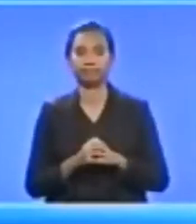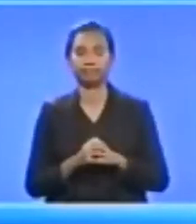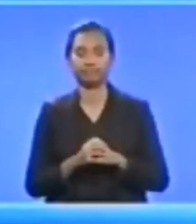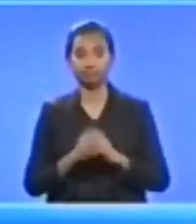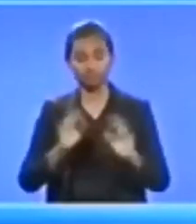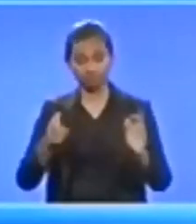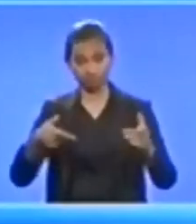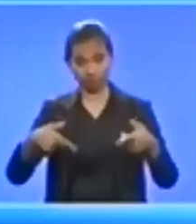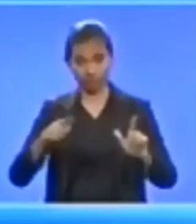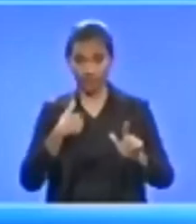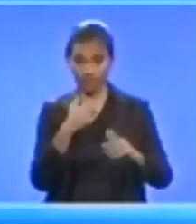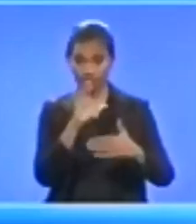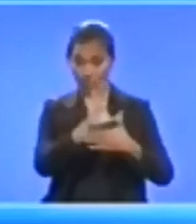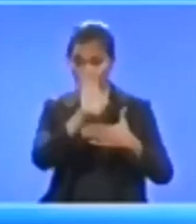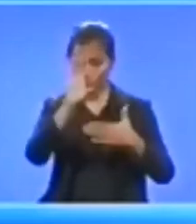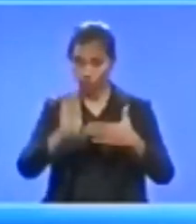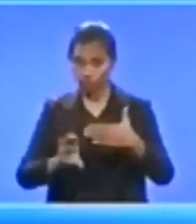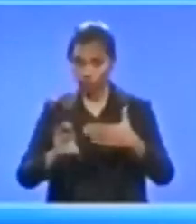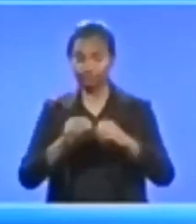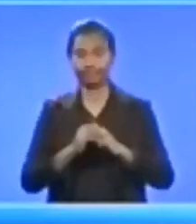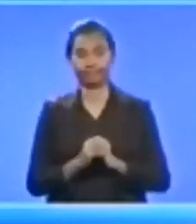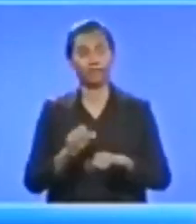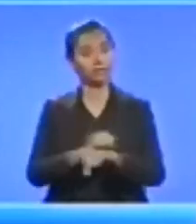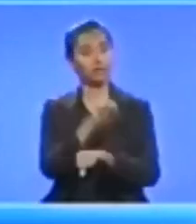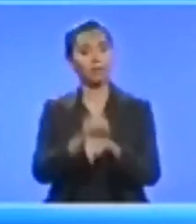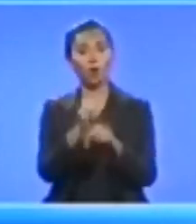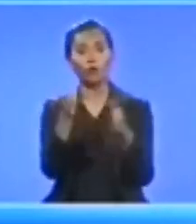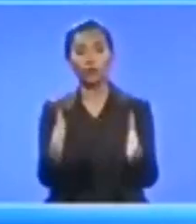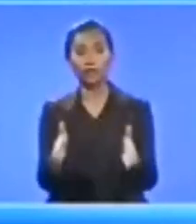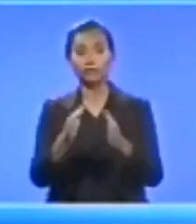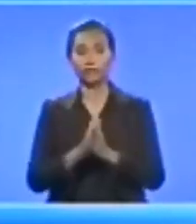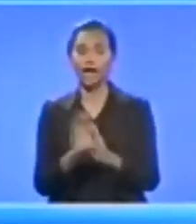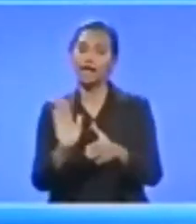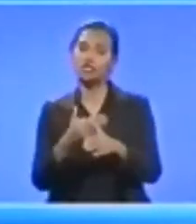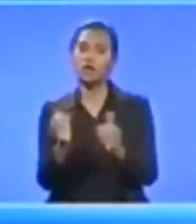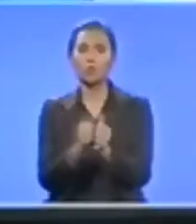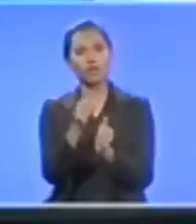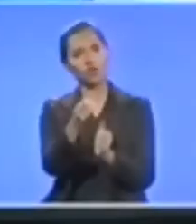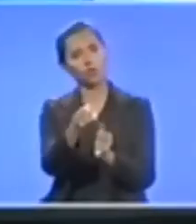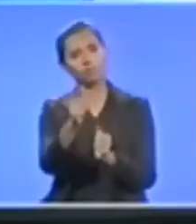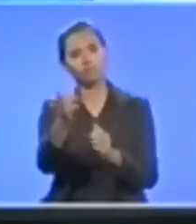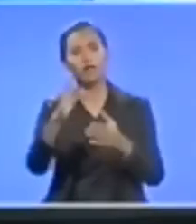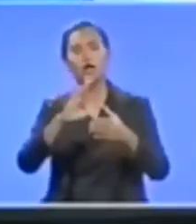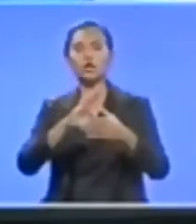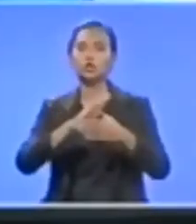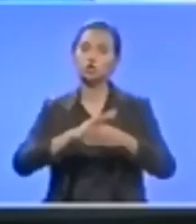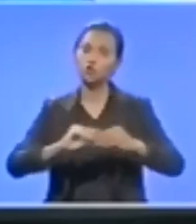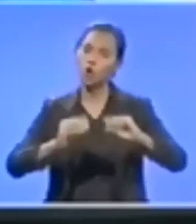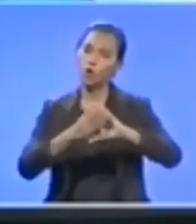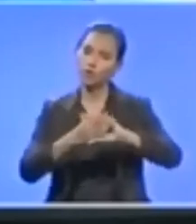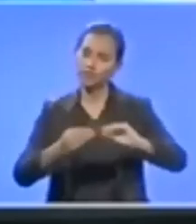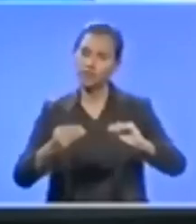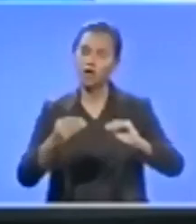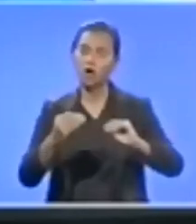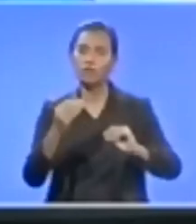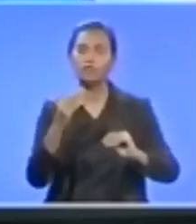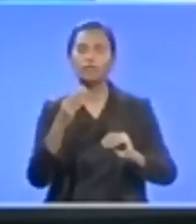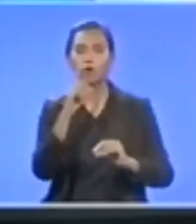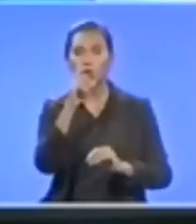Let me conclude, fellow Singaporeans, by sharing with you the story of